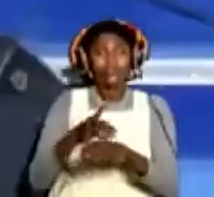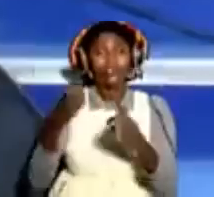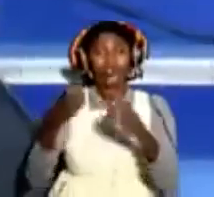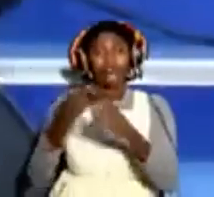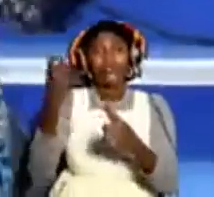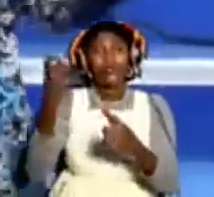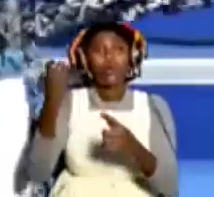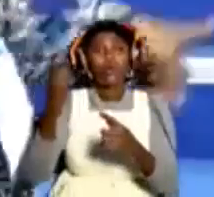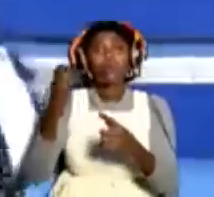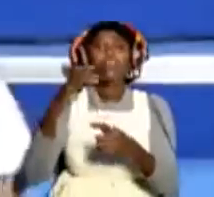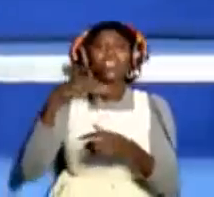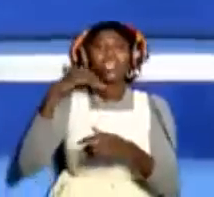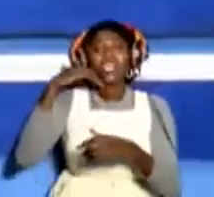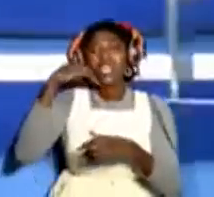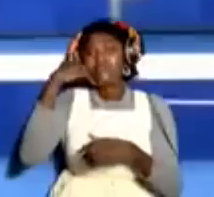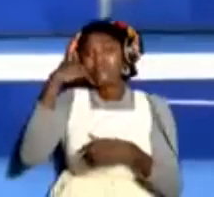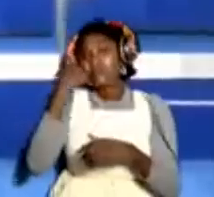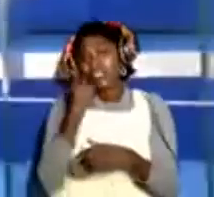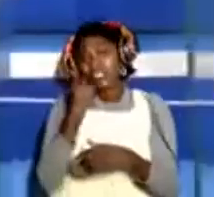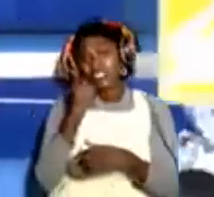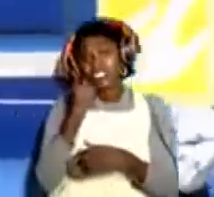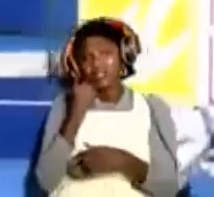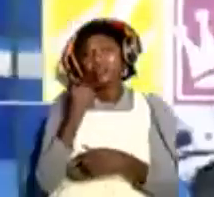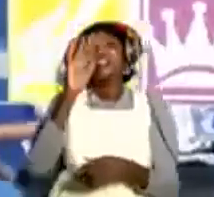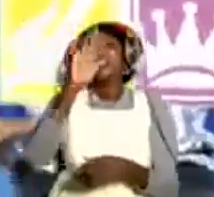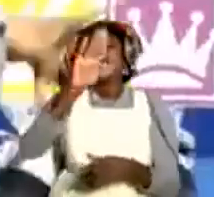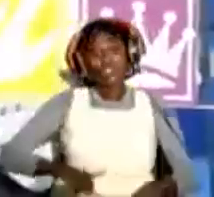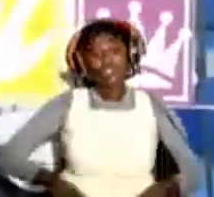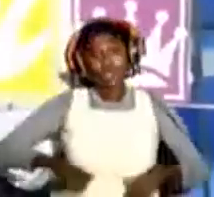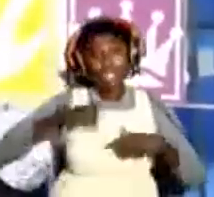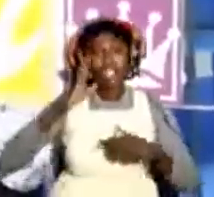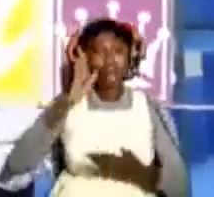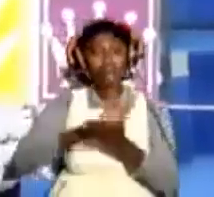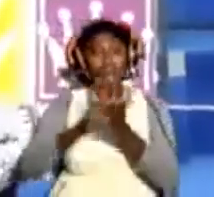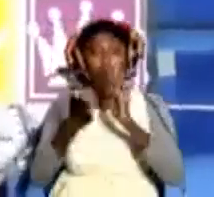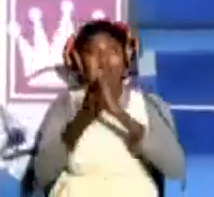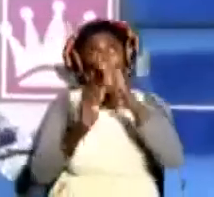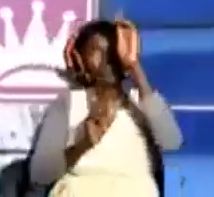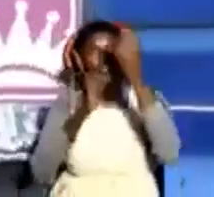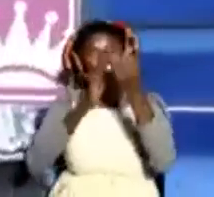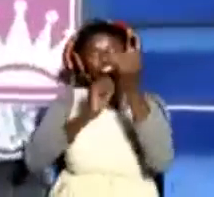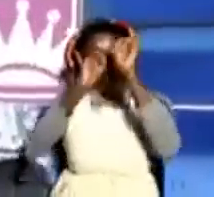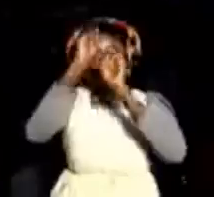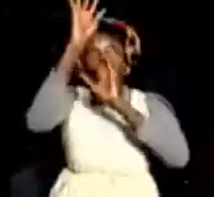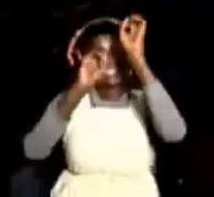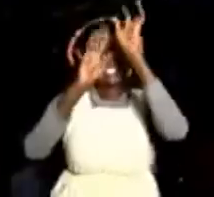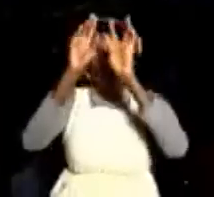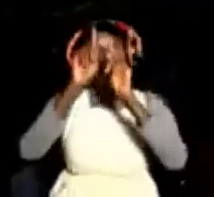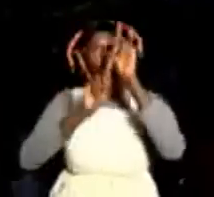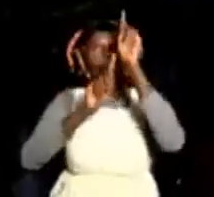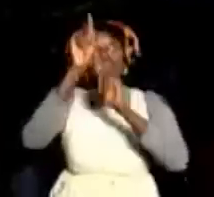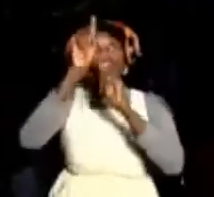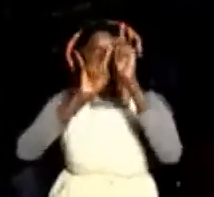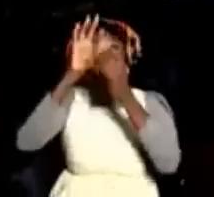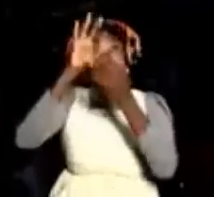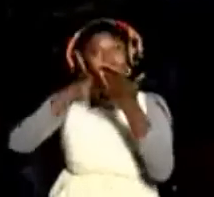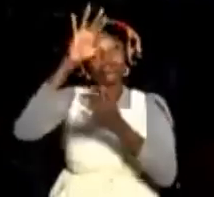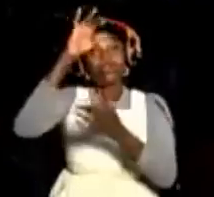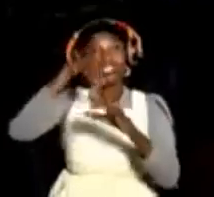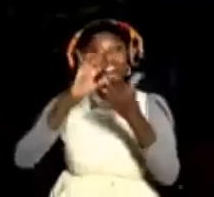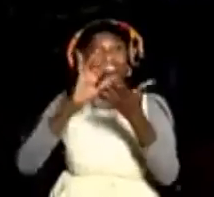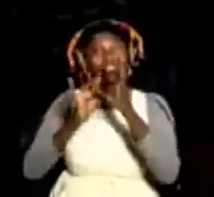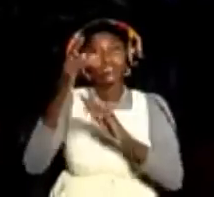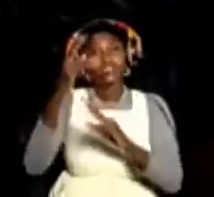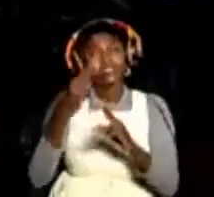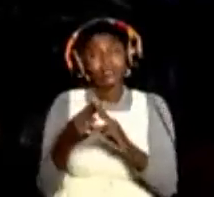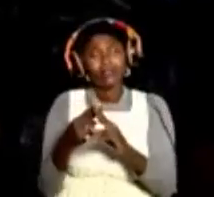From being a reproach to the kingdom, your life will become a shining glory. In the name of Jesus.